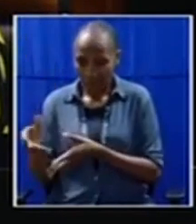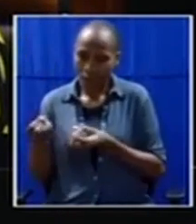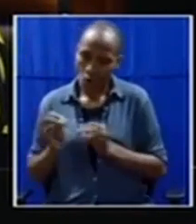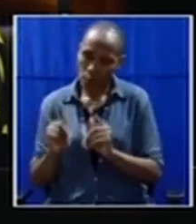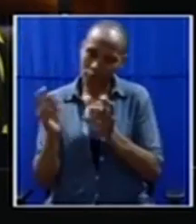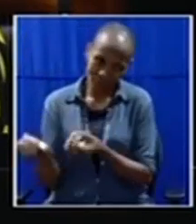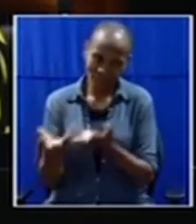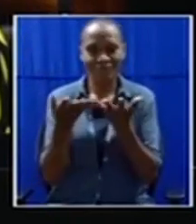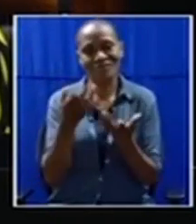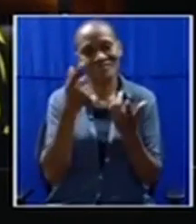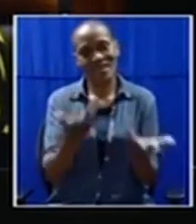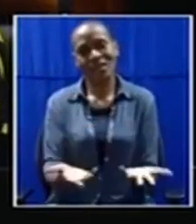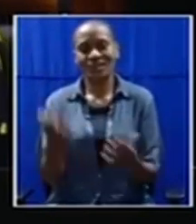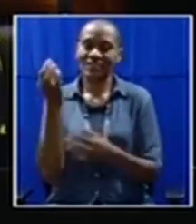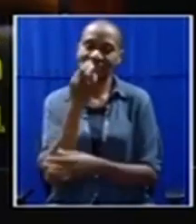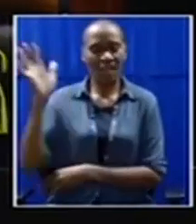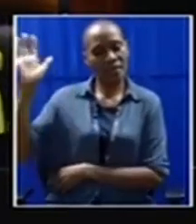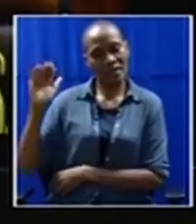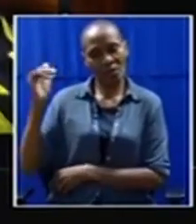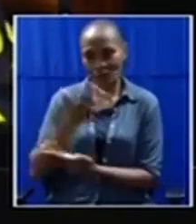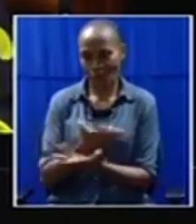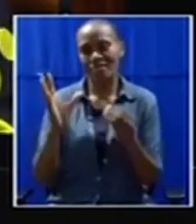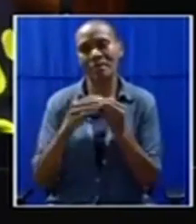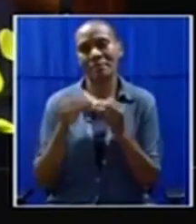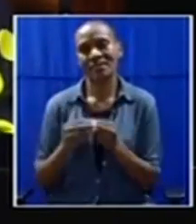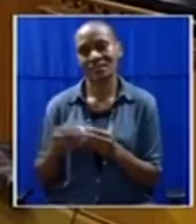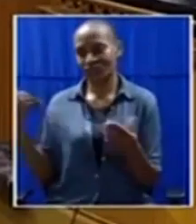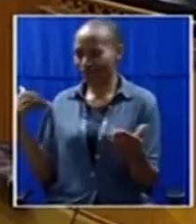you have led for the past 5 years.